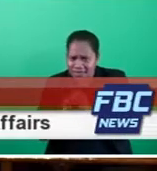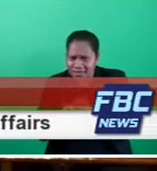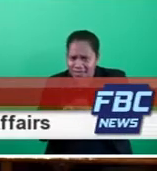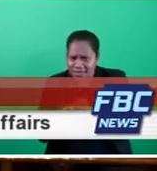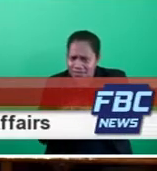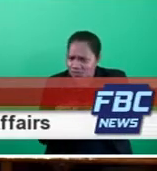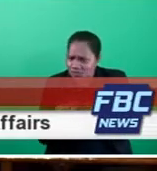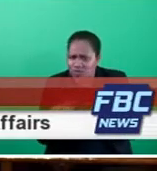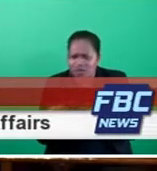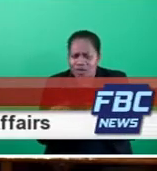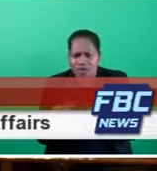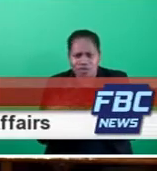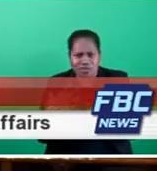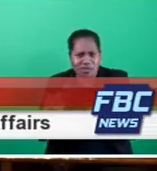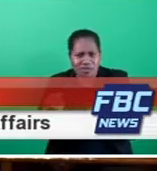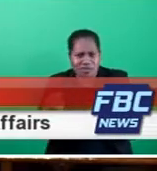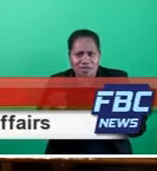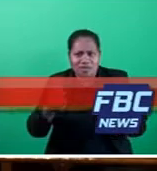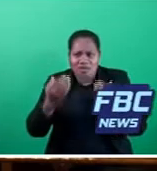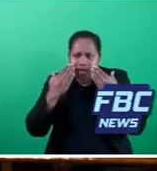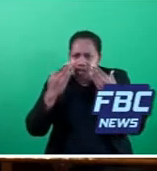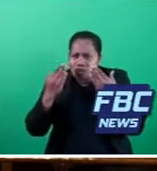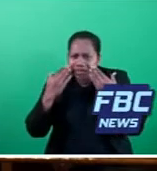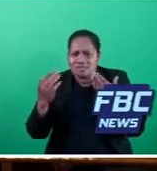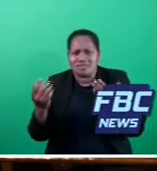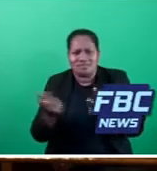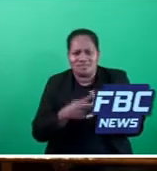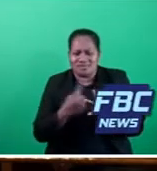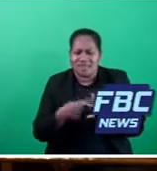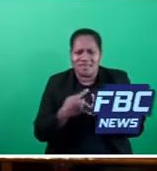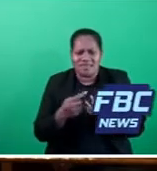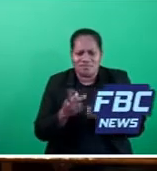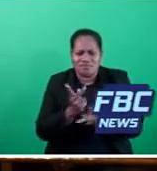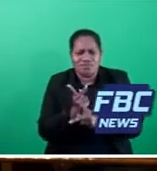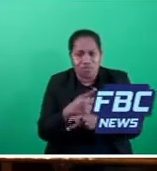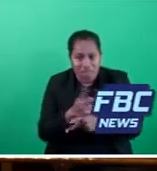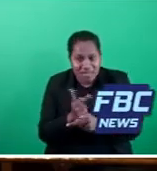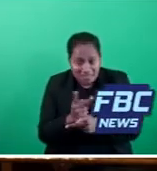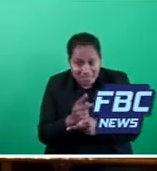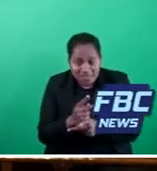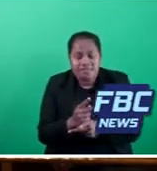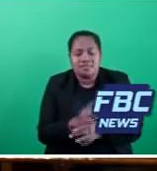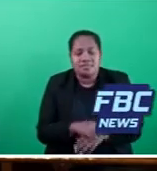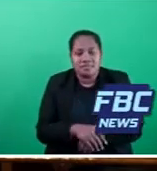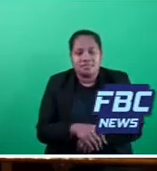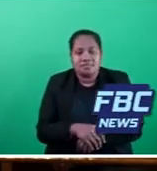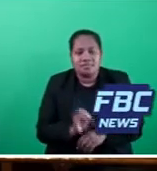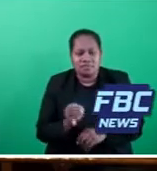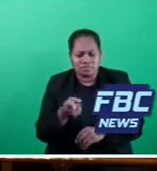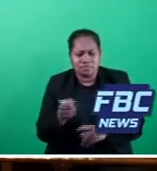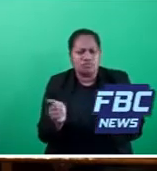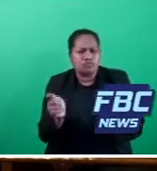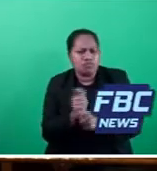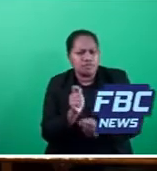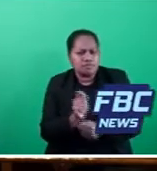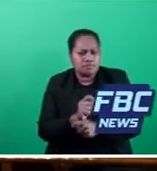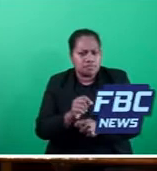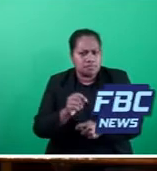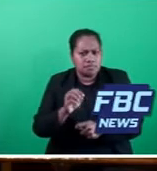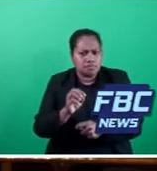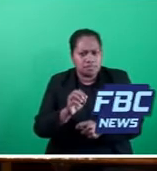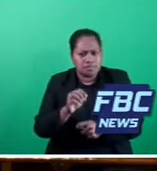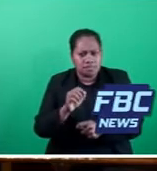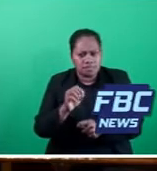to raise awareness of other product offerings. To change the percentage of people that FDB